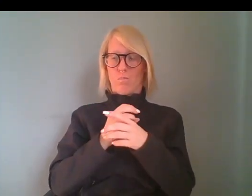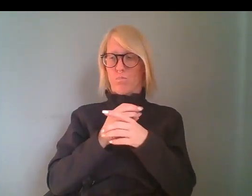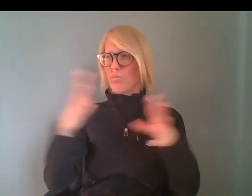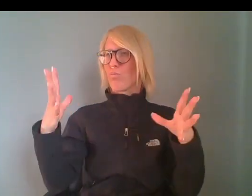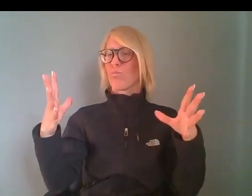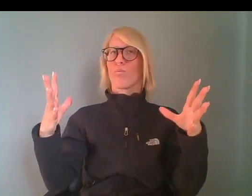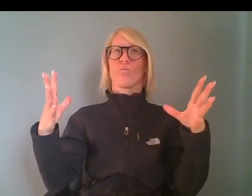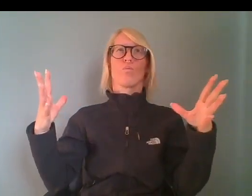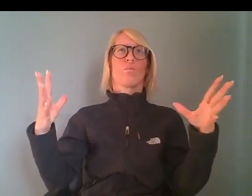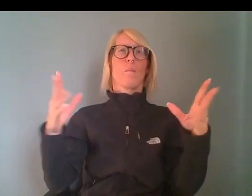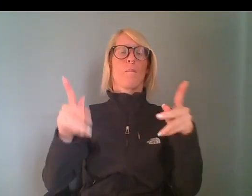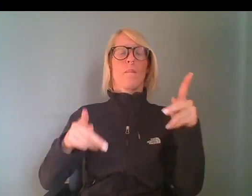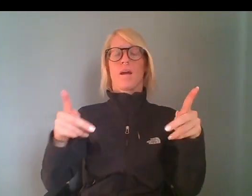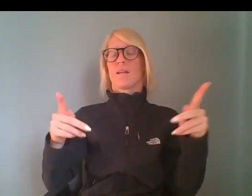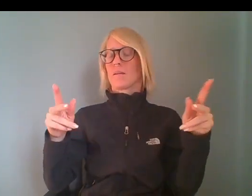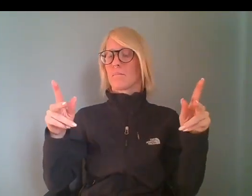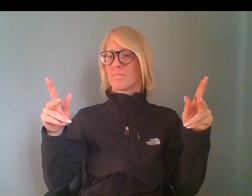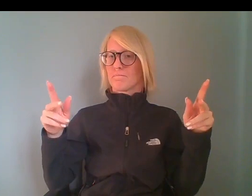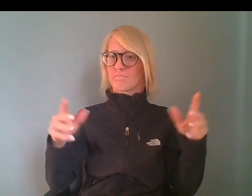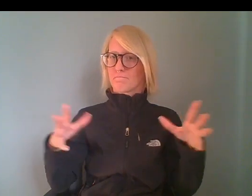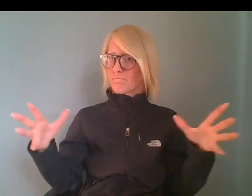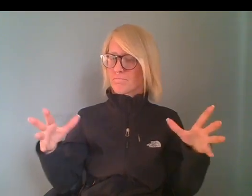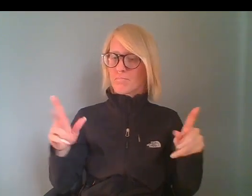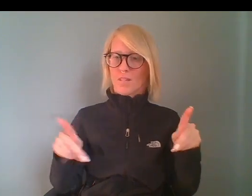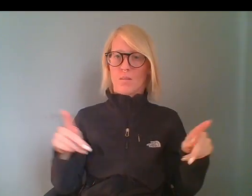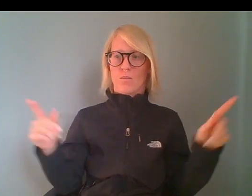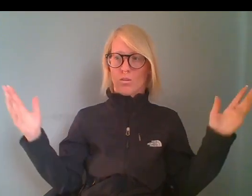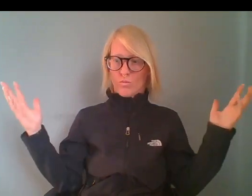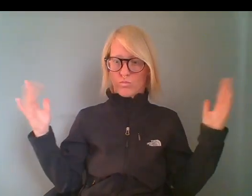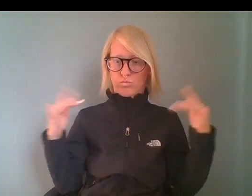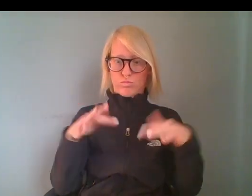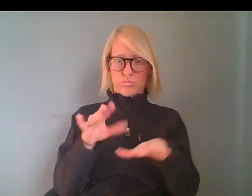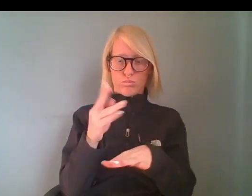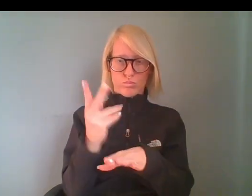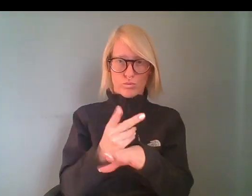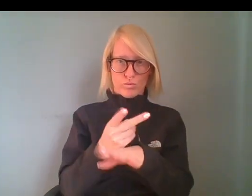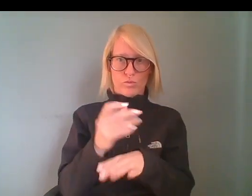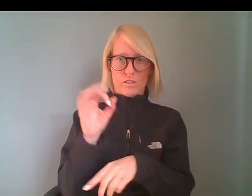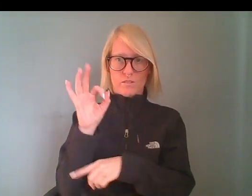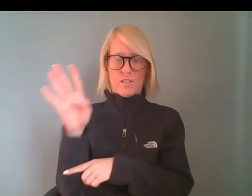those of you who are not on it, I'll just tell you very quickly, it's the way you set up a